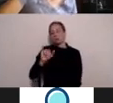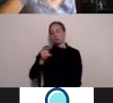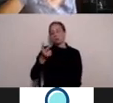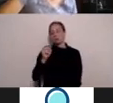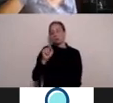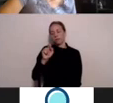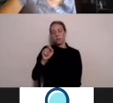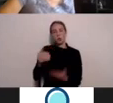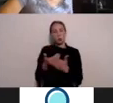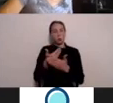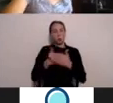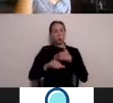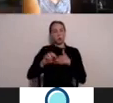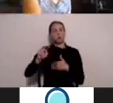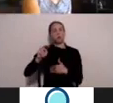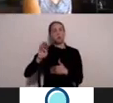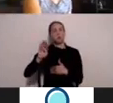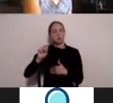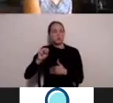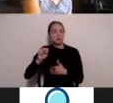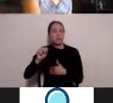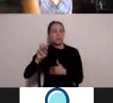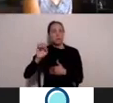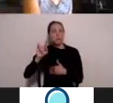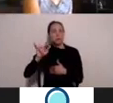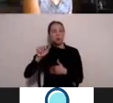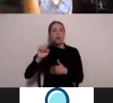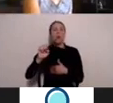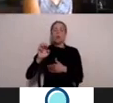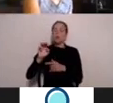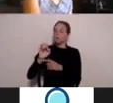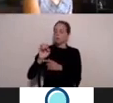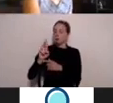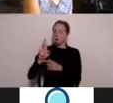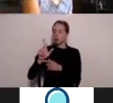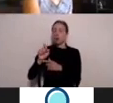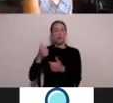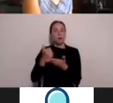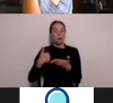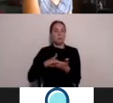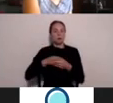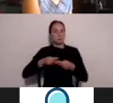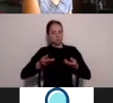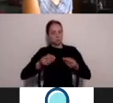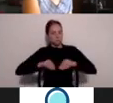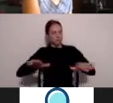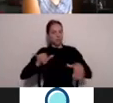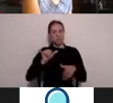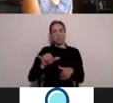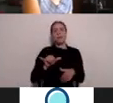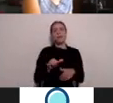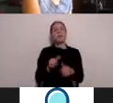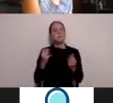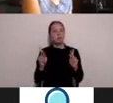disseminate that. I know several attendees on this call today are involved in that work, but we're always looking to get in touch with